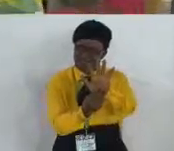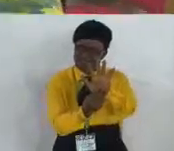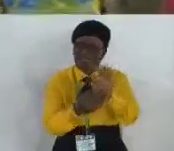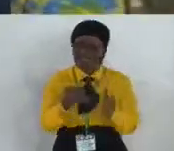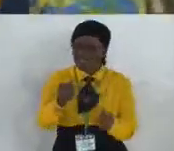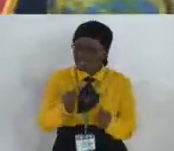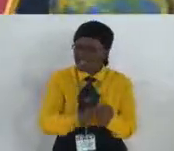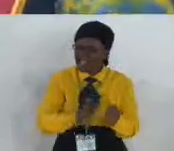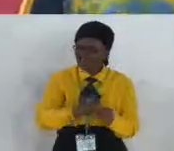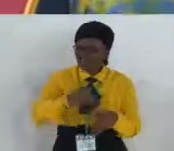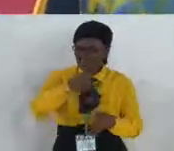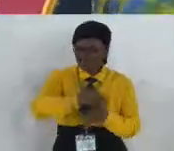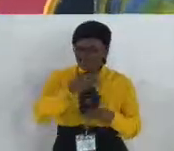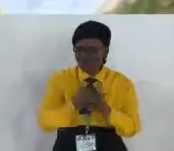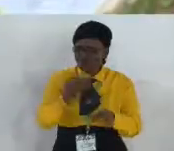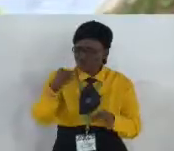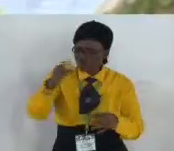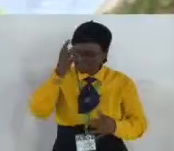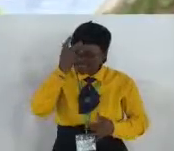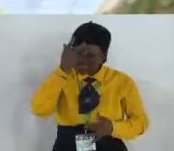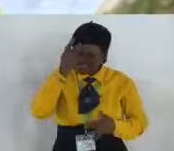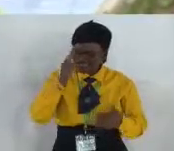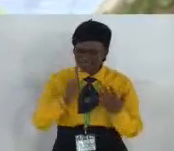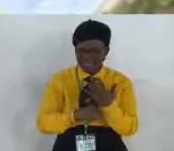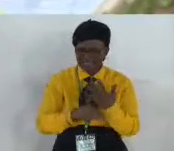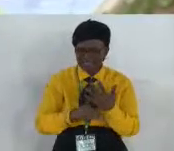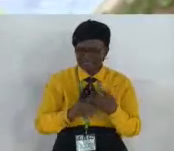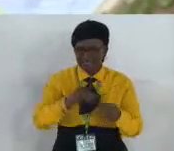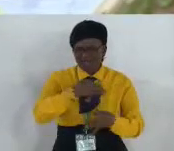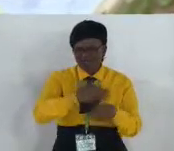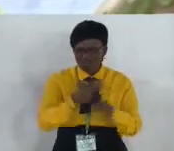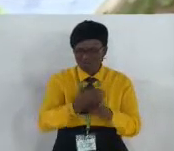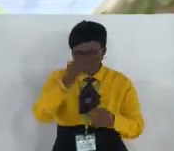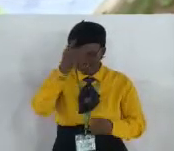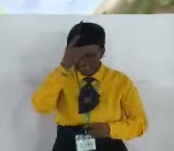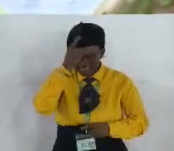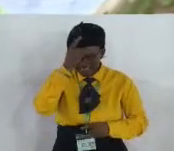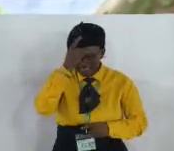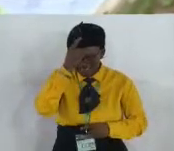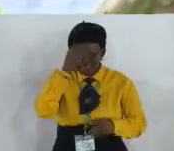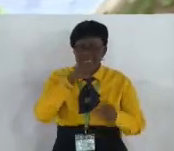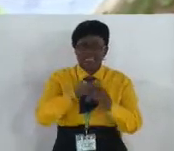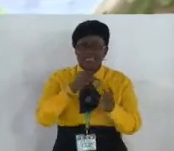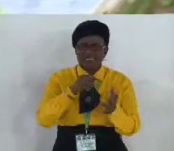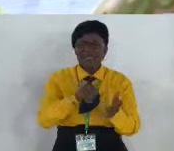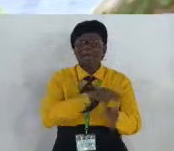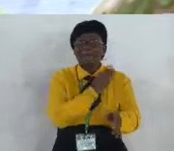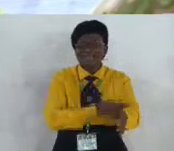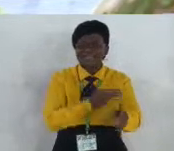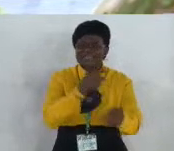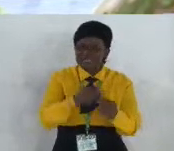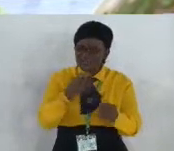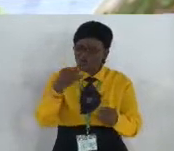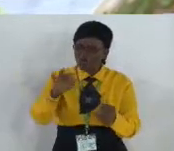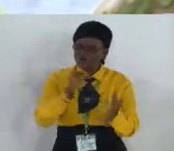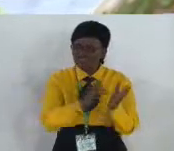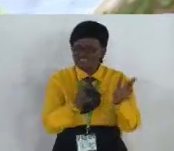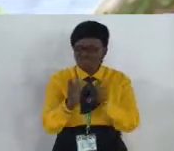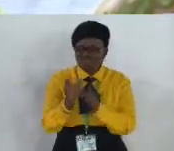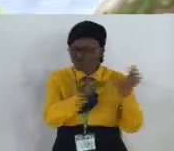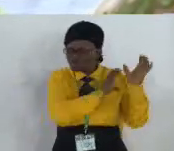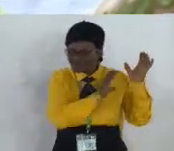Every form of sickness, every form of disease, in the mighty name of Jesus Christ,